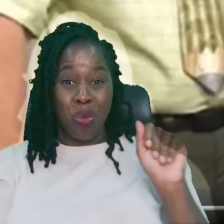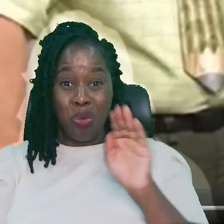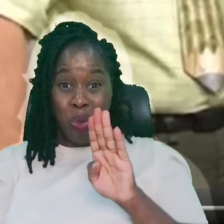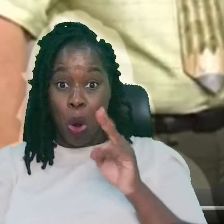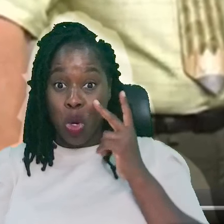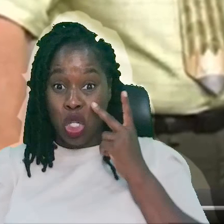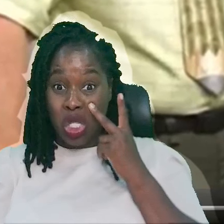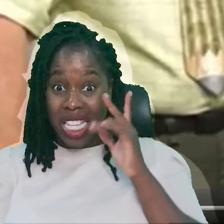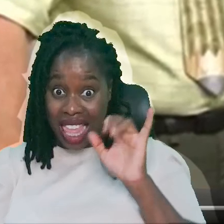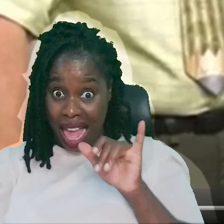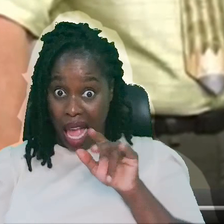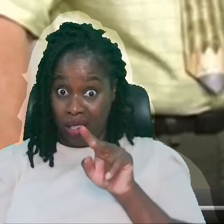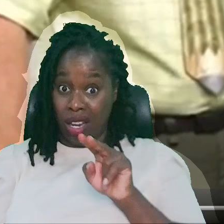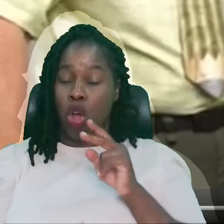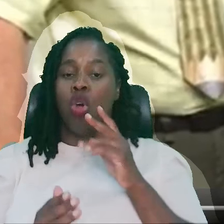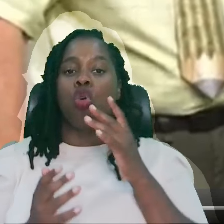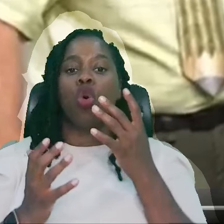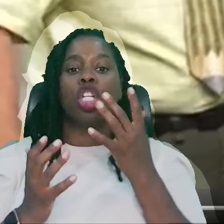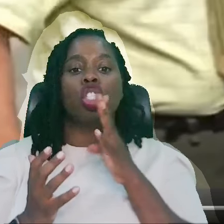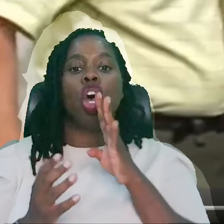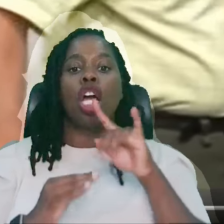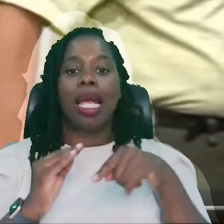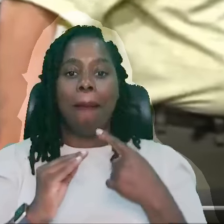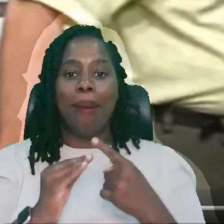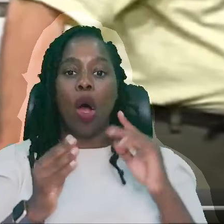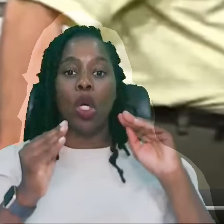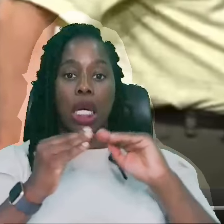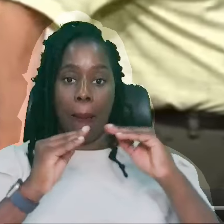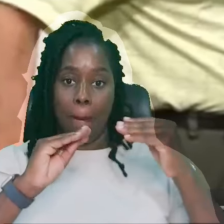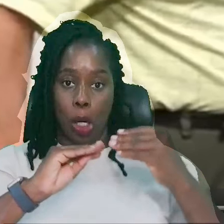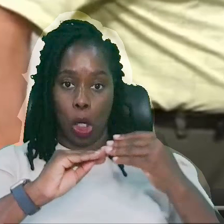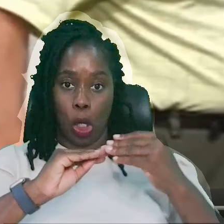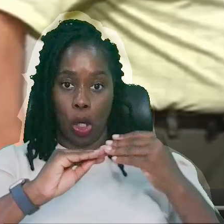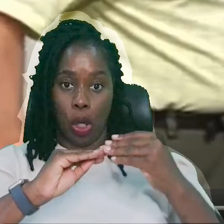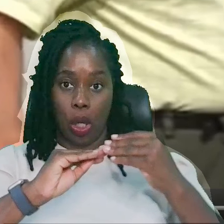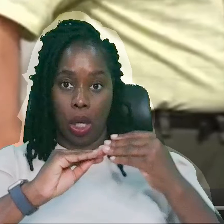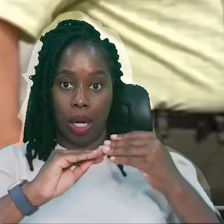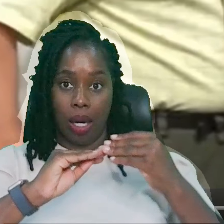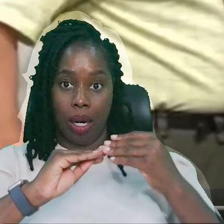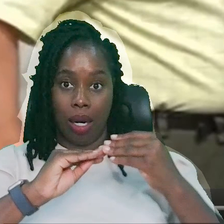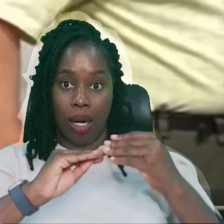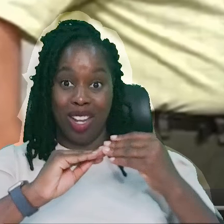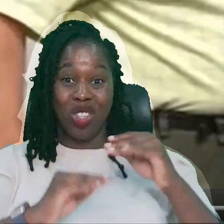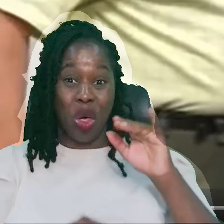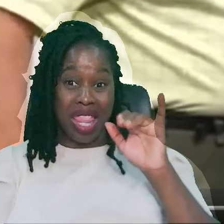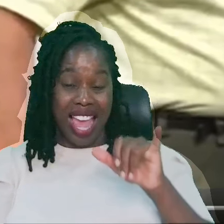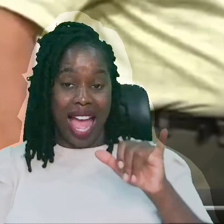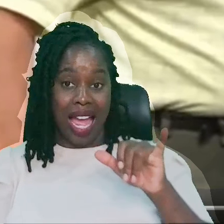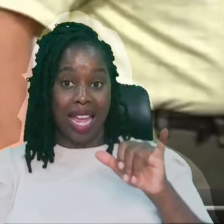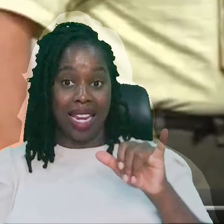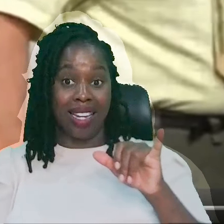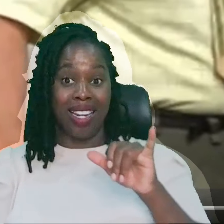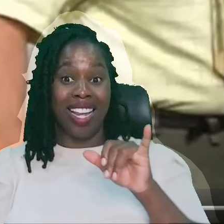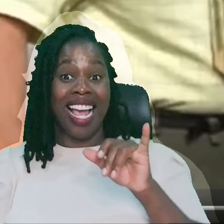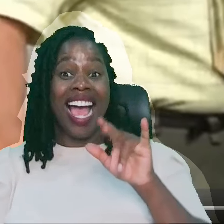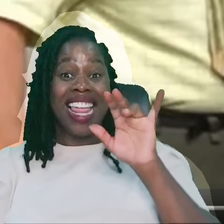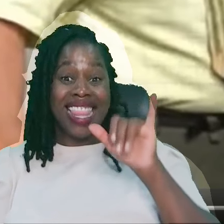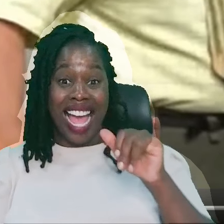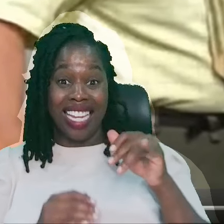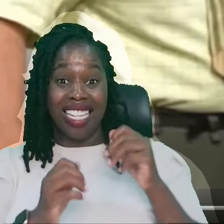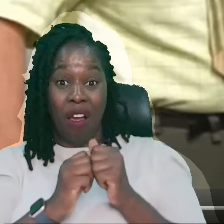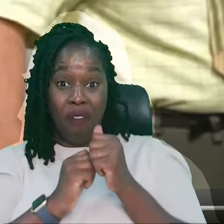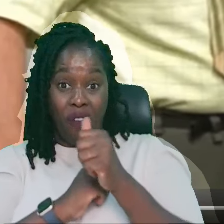that notation, now we're talking about a number. There's segment AB, there's the